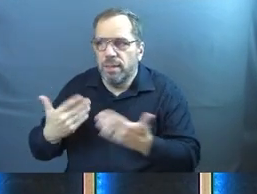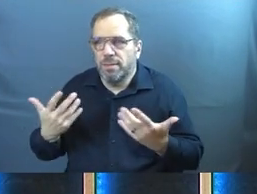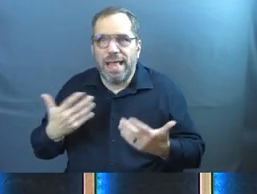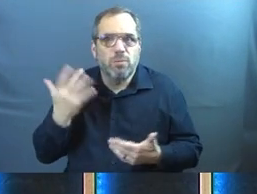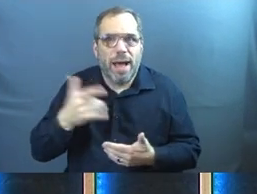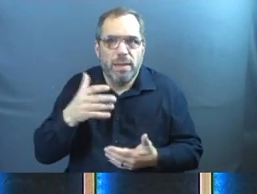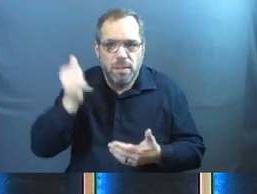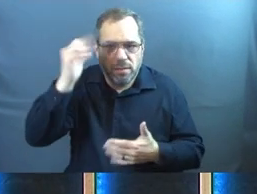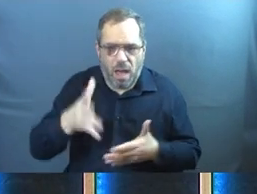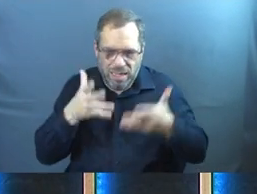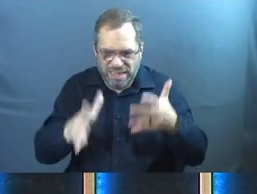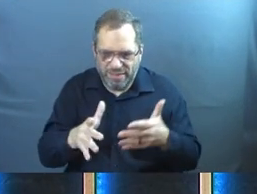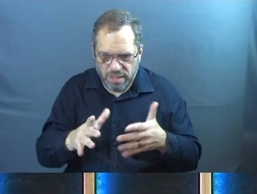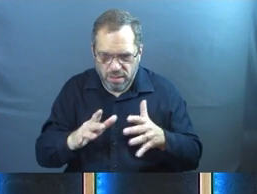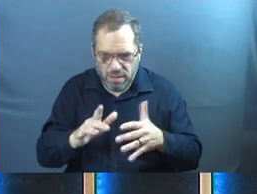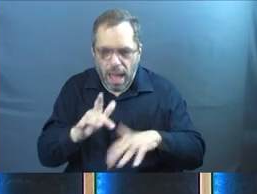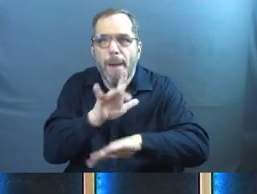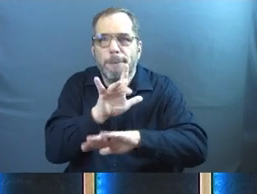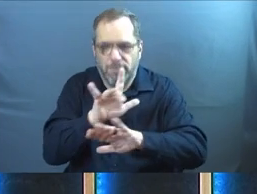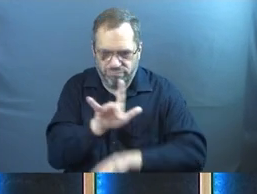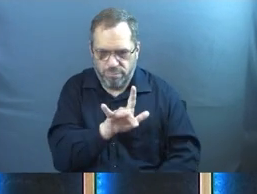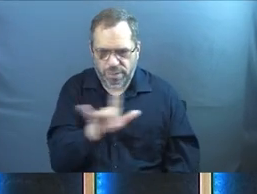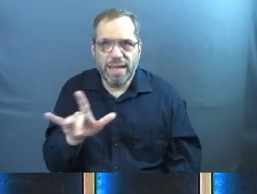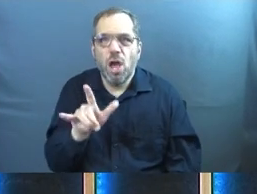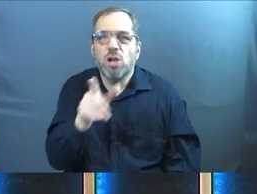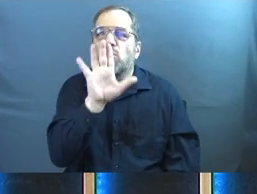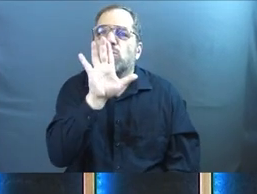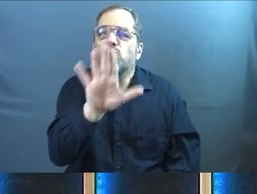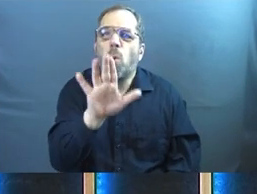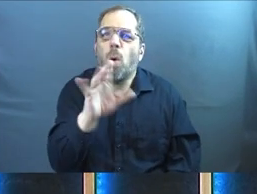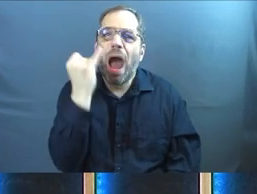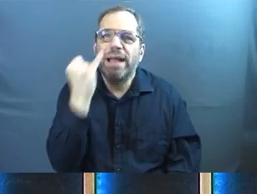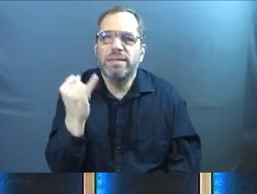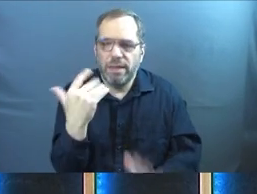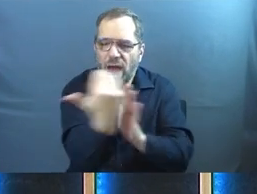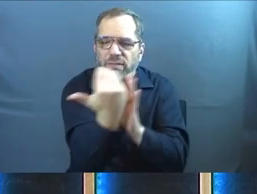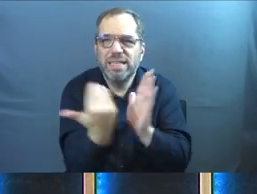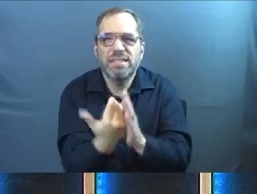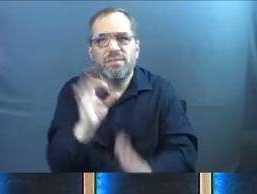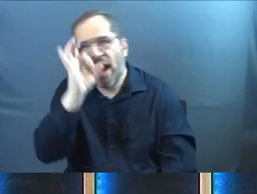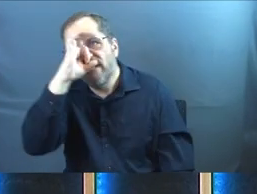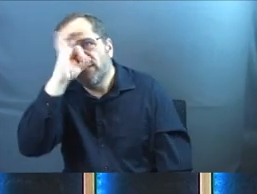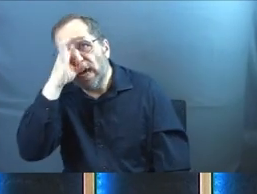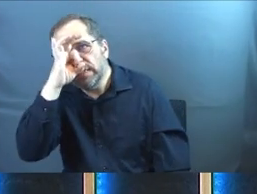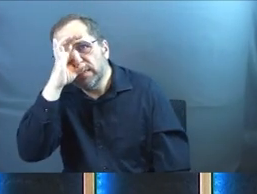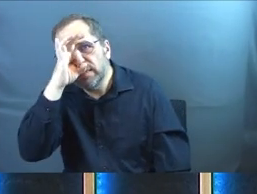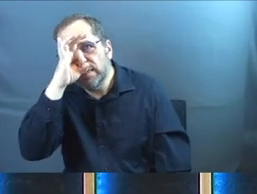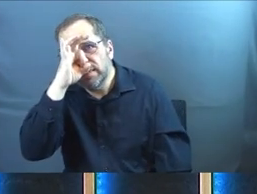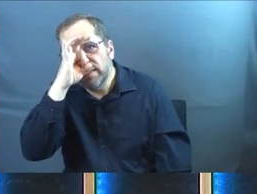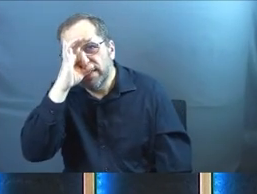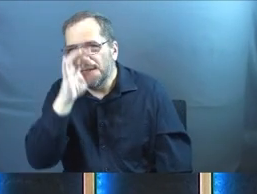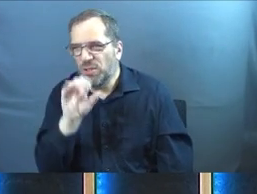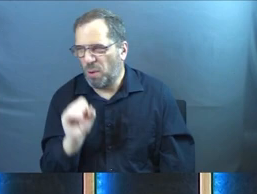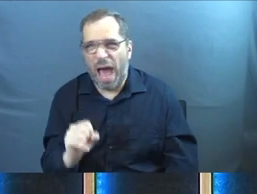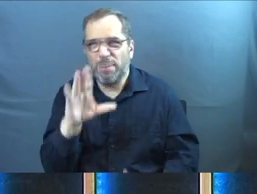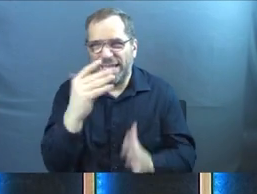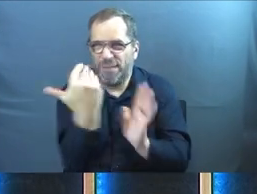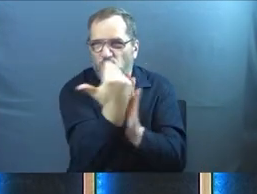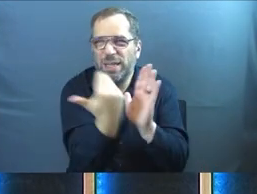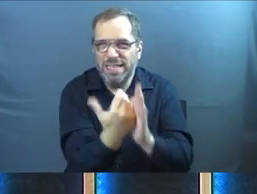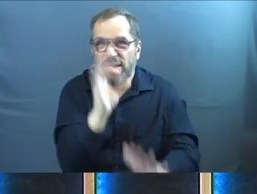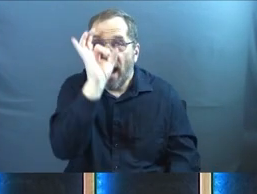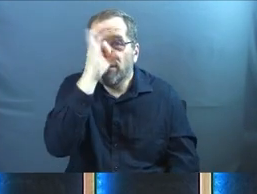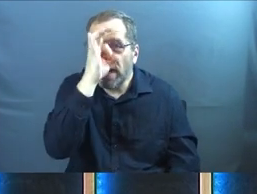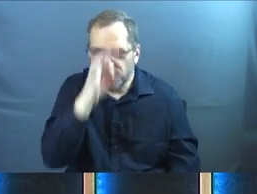be why God left that spot blank, so that we could fill it with our own list of foxes. So I'm going to give you a list of